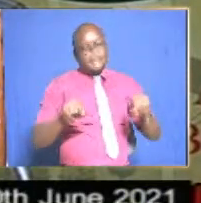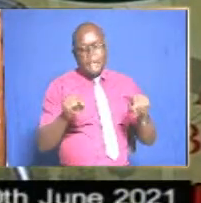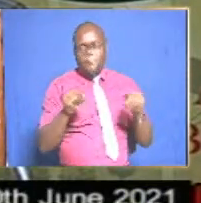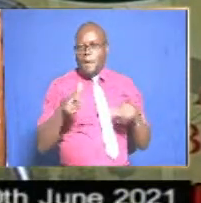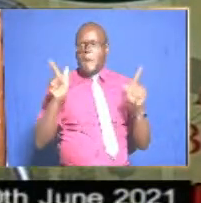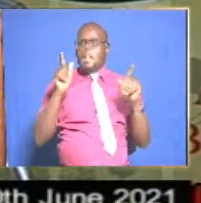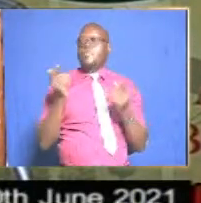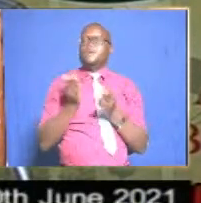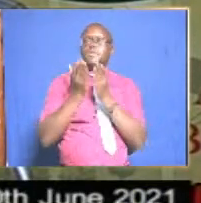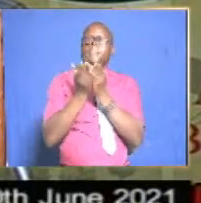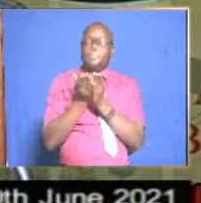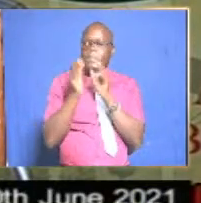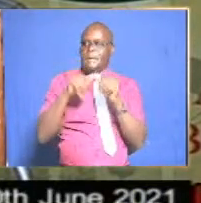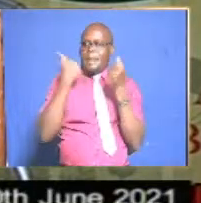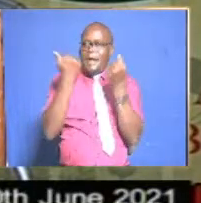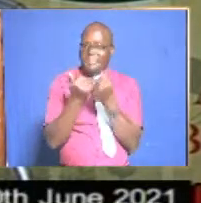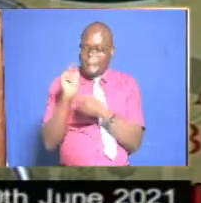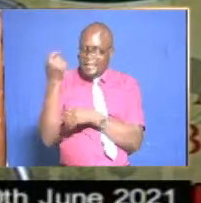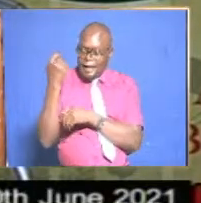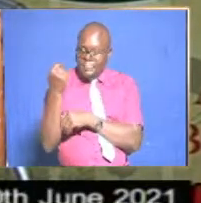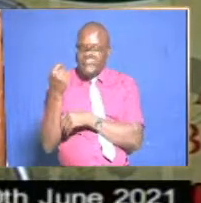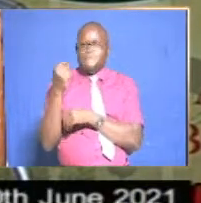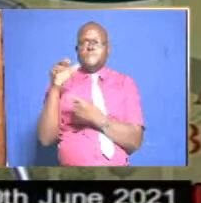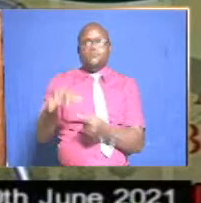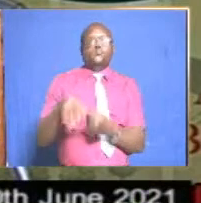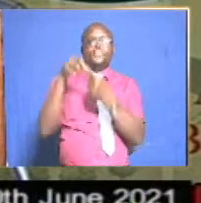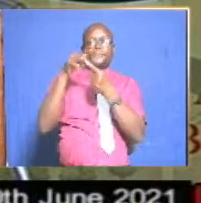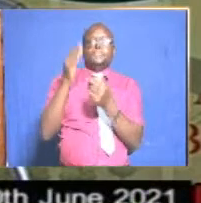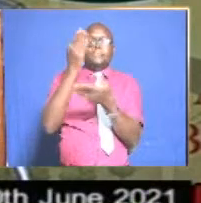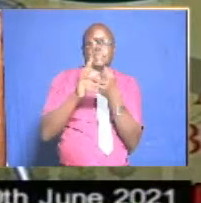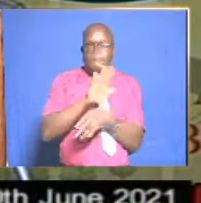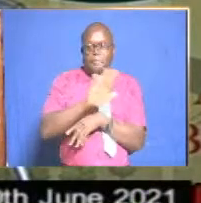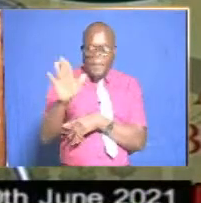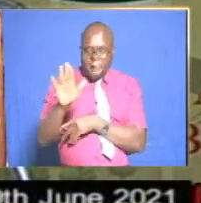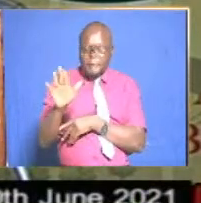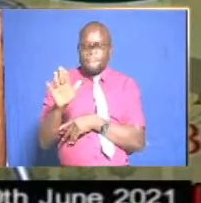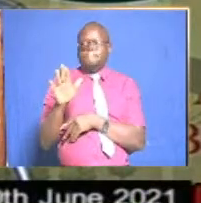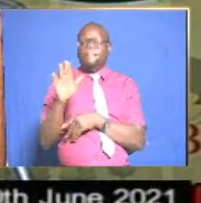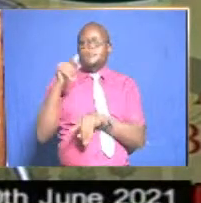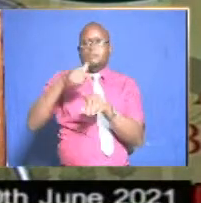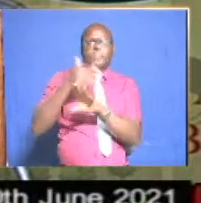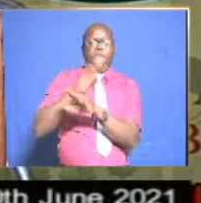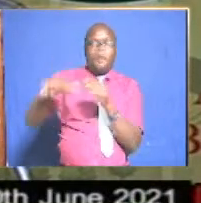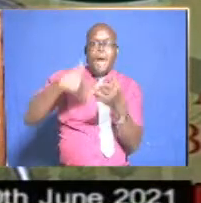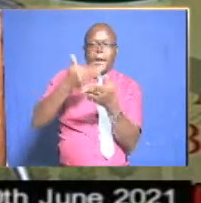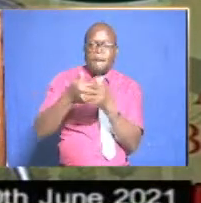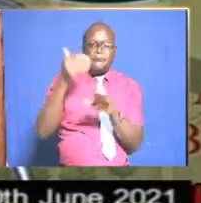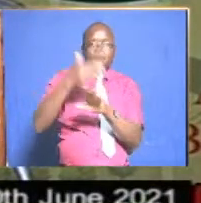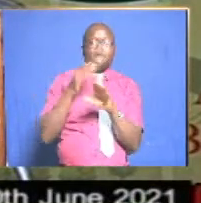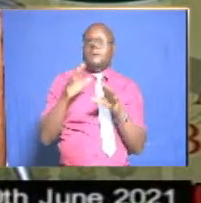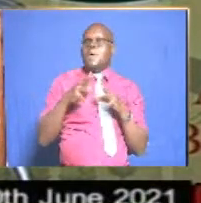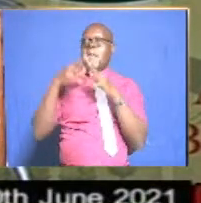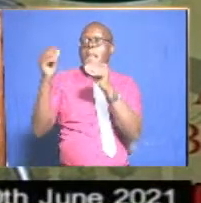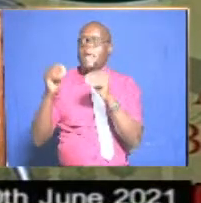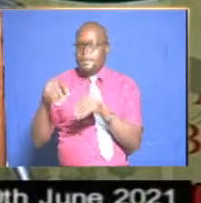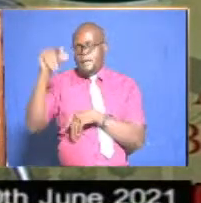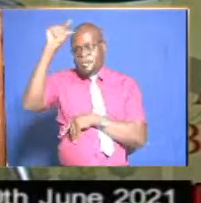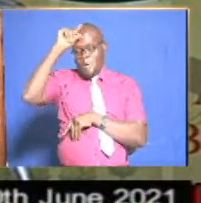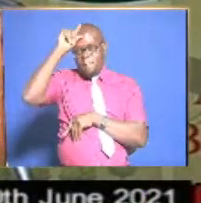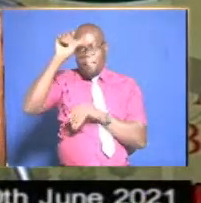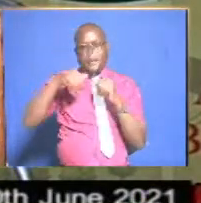allow shipping agents in Kenya to electronically submit vessel pre-arrival and pre-departure declarations to government